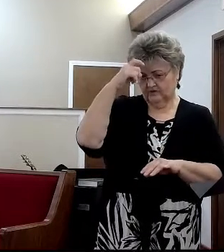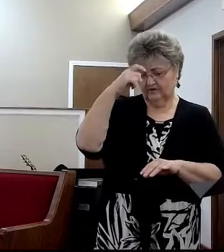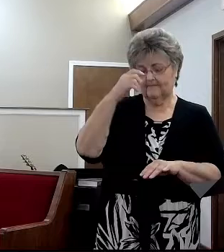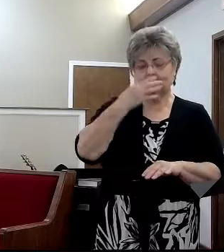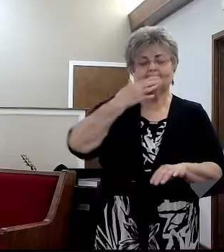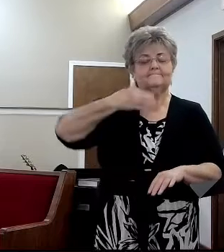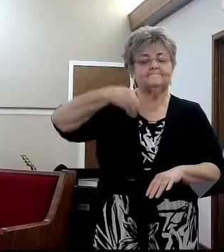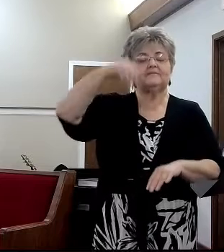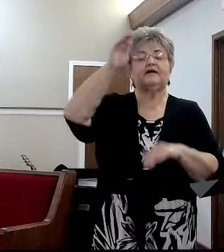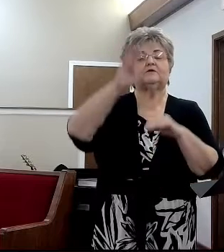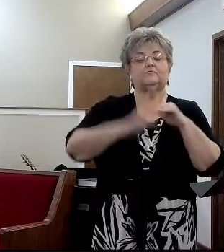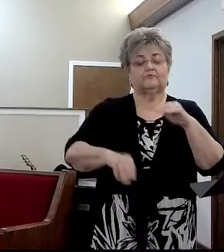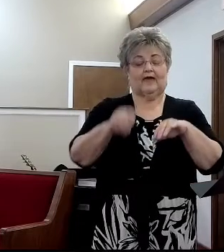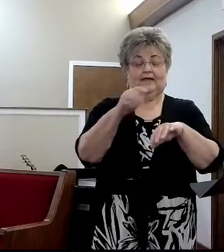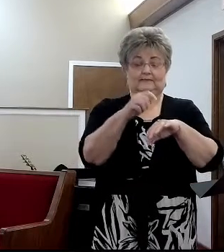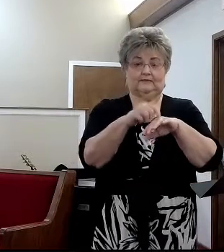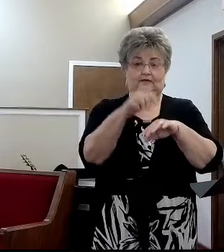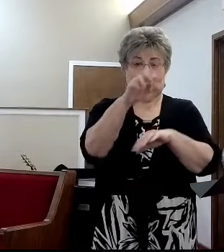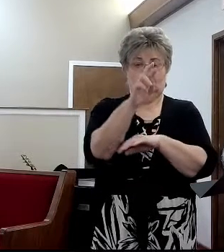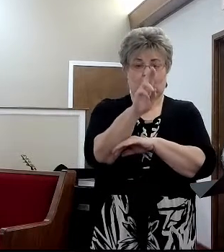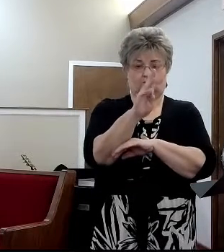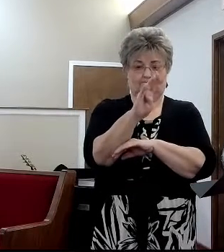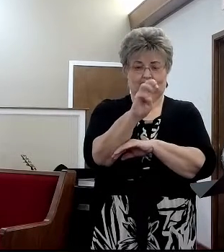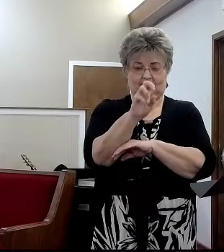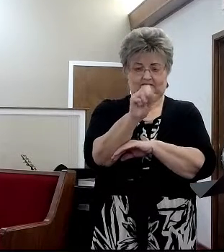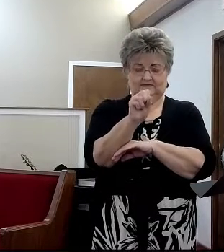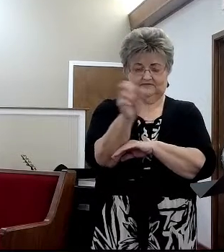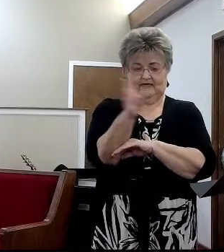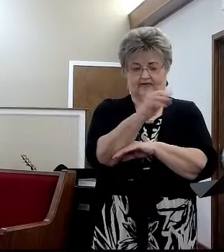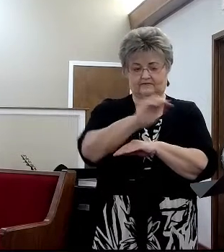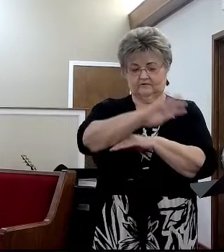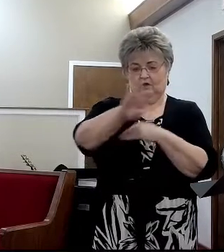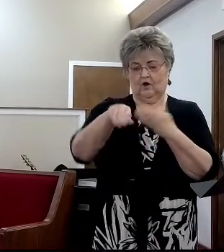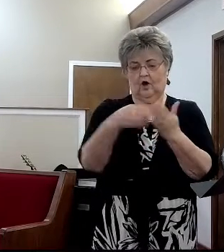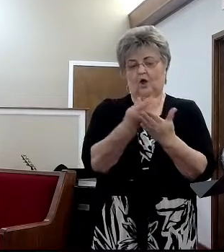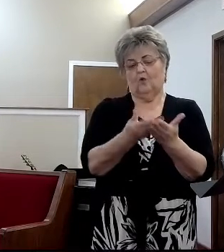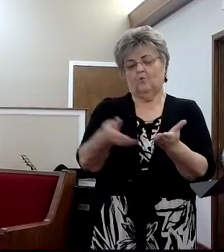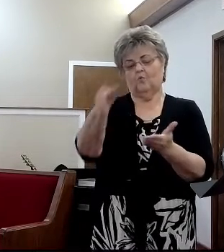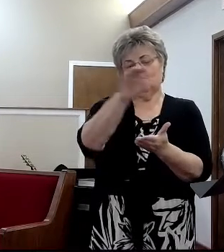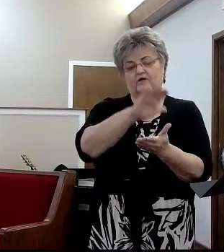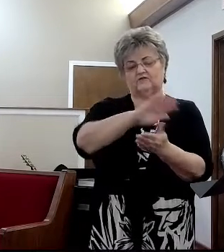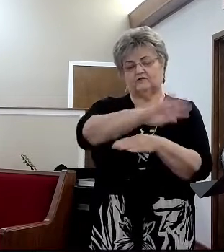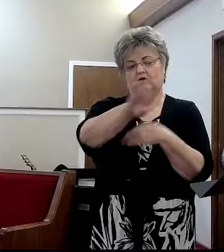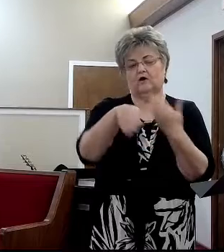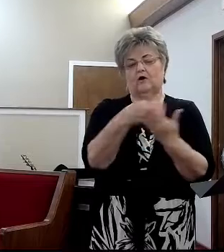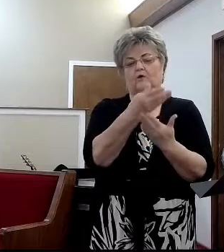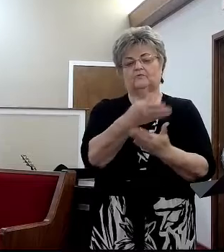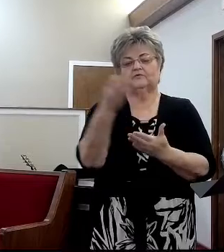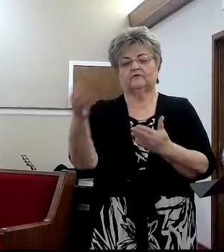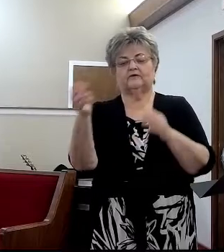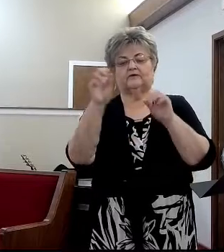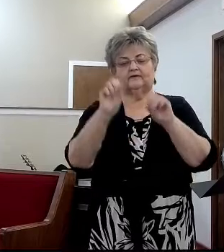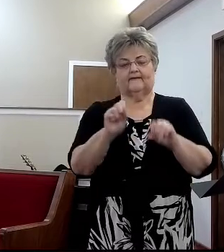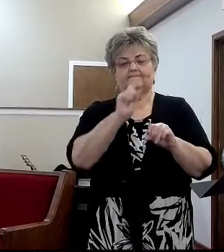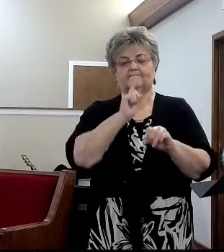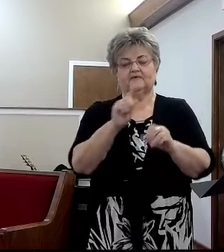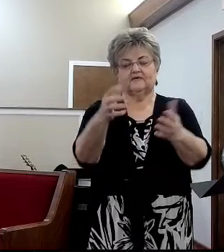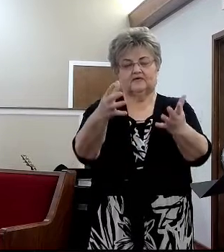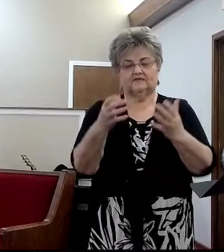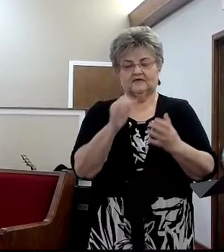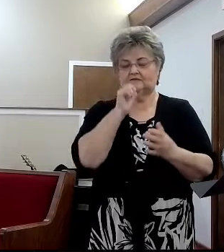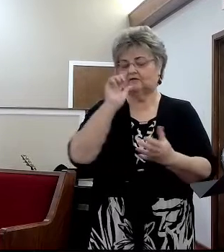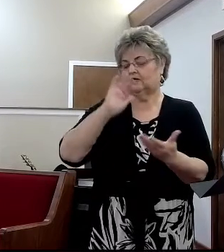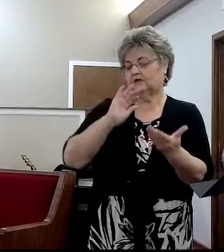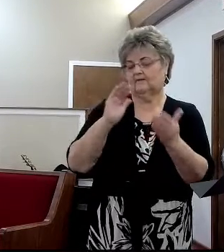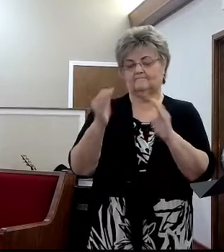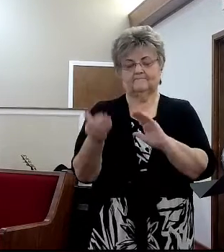Better than rubies, right? Better than all the riches. And all the things that may be desired are not to be compared to it.